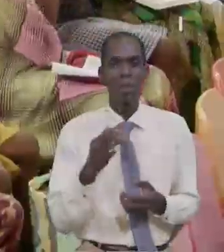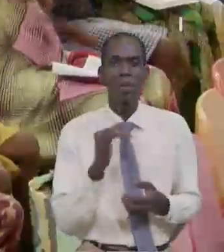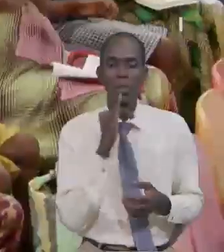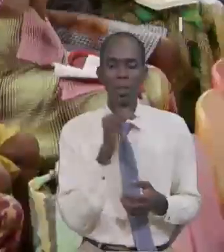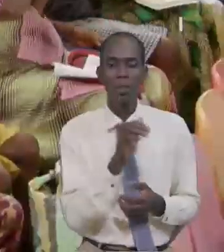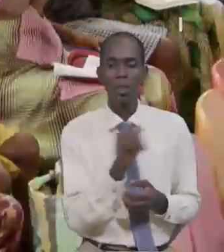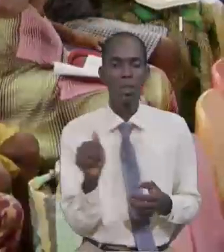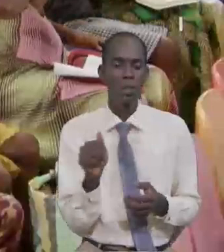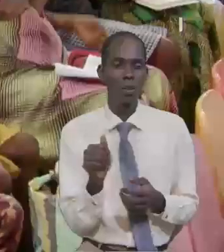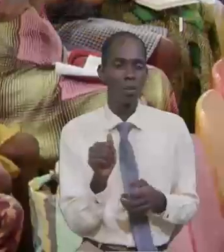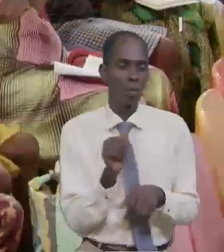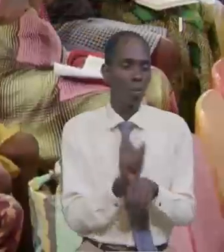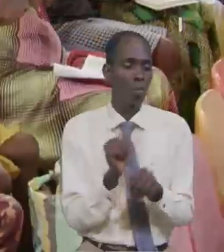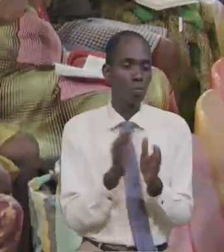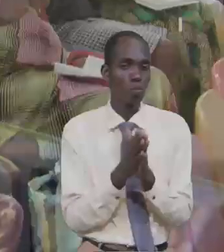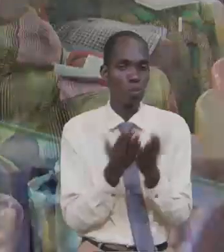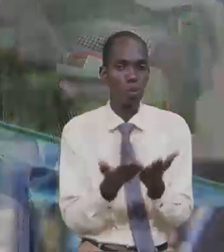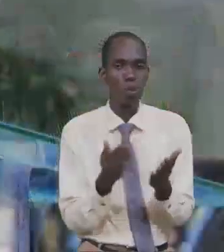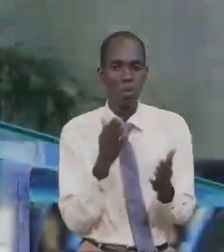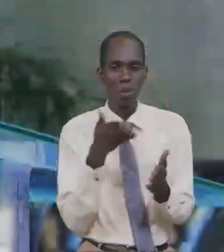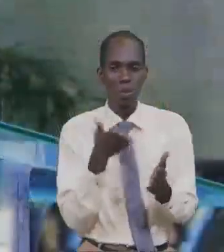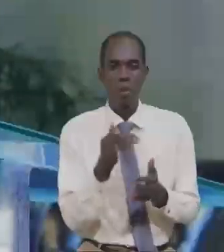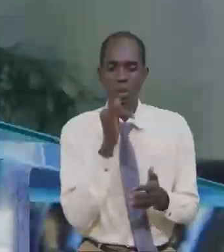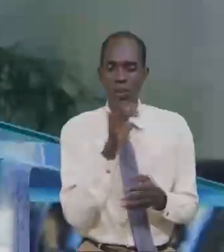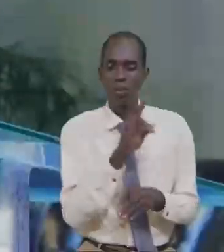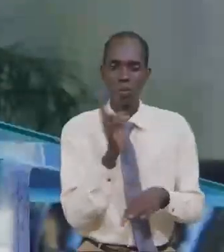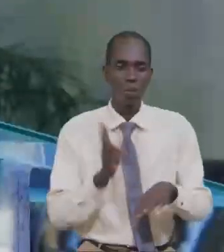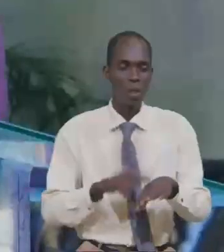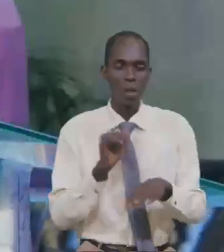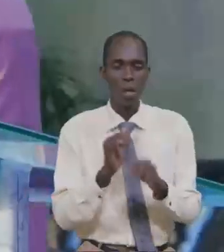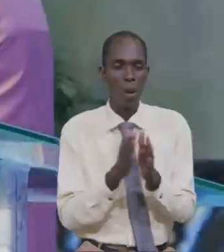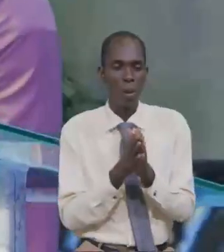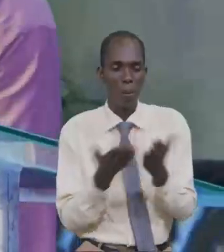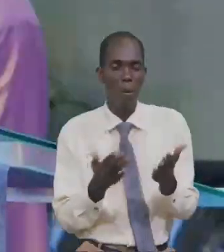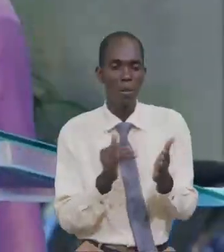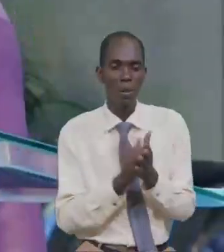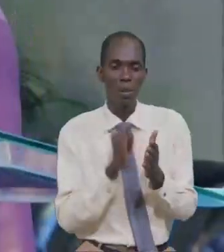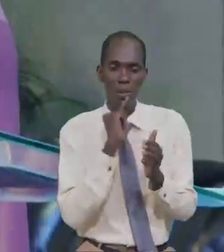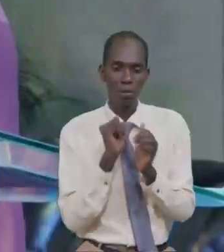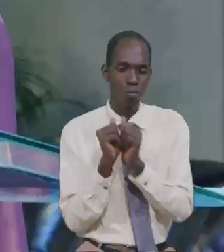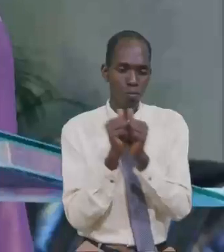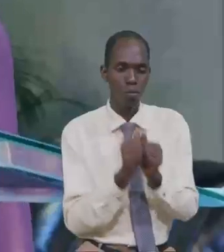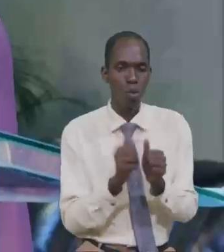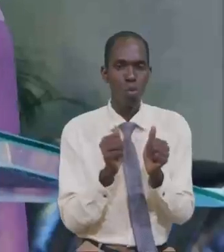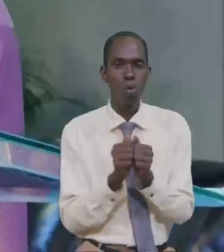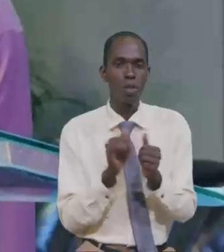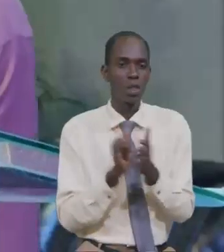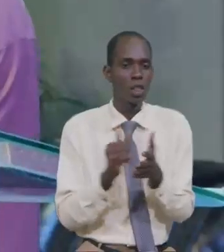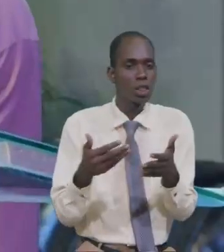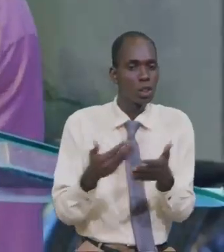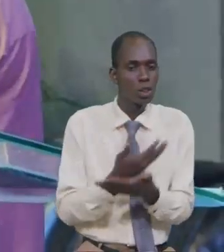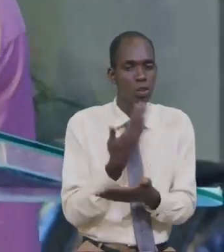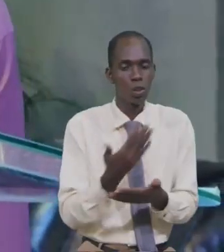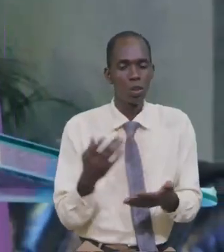machinery, that car, that computer, all that it contains. And now you can get the best of that